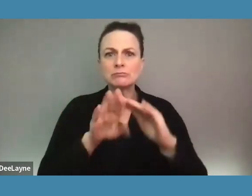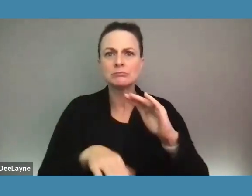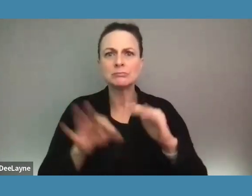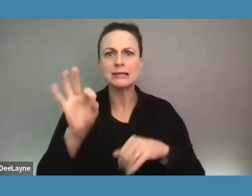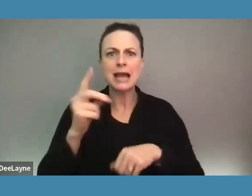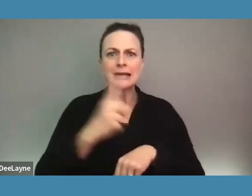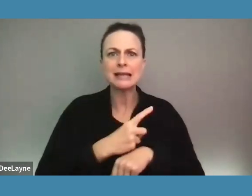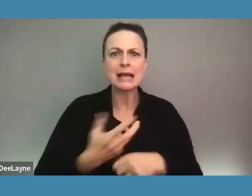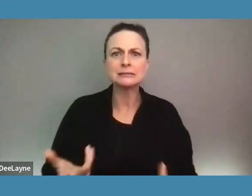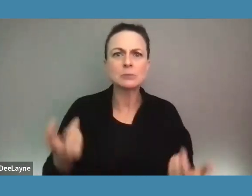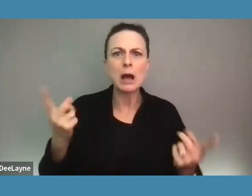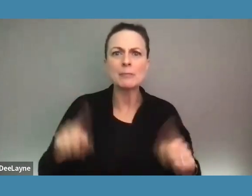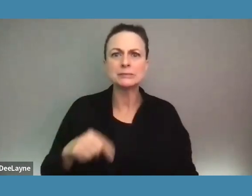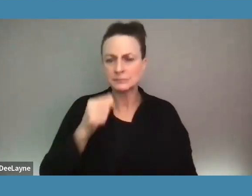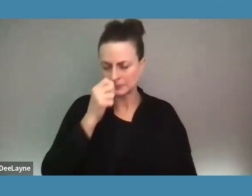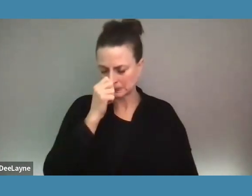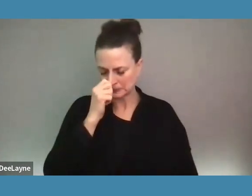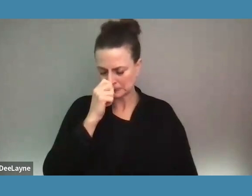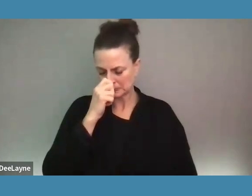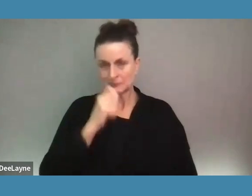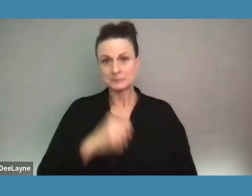days?